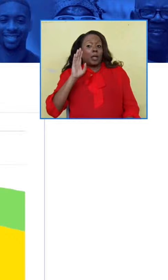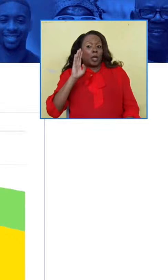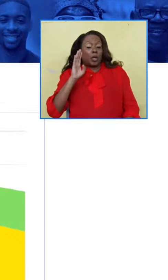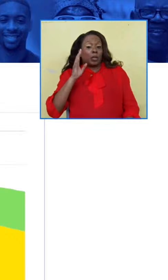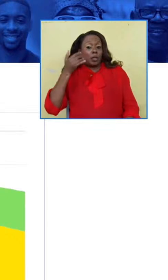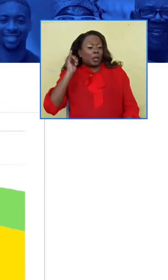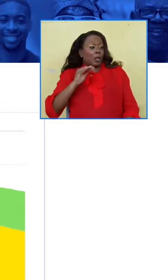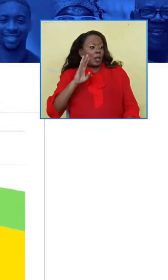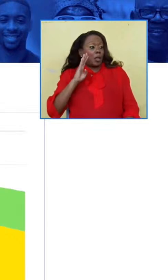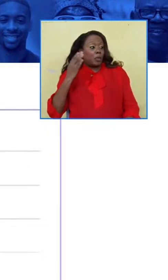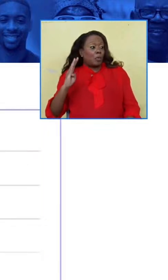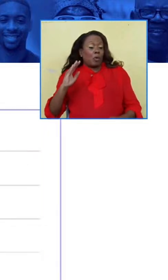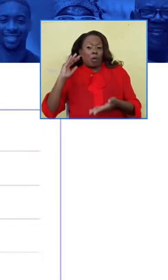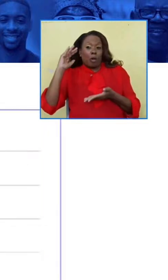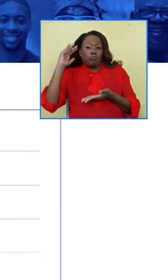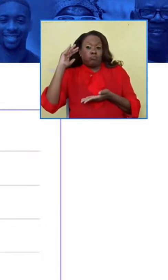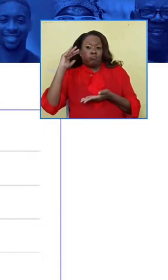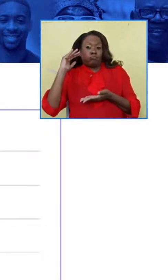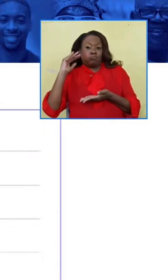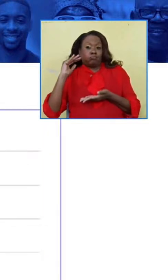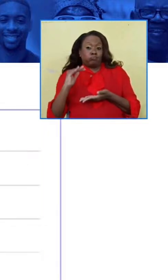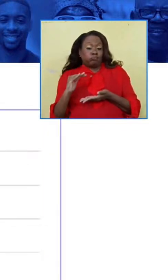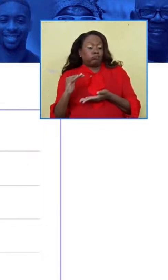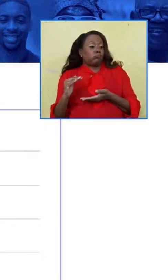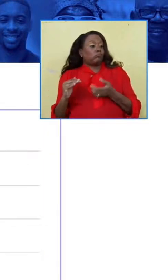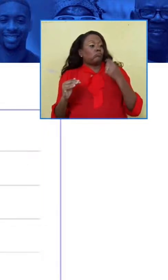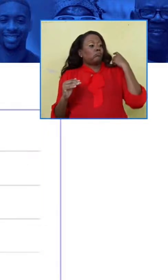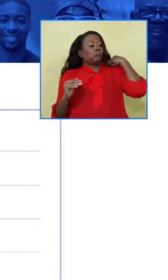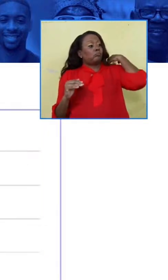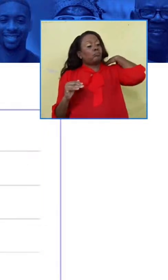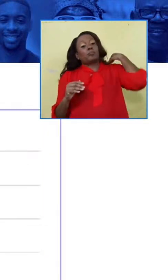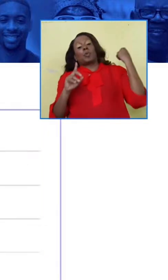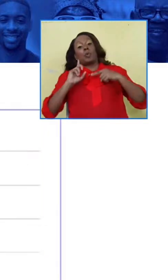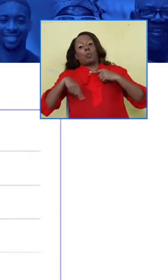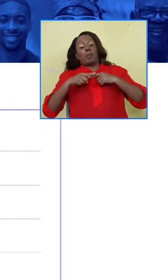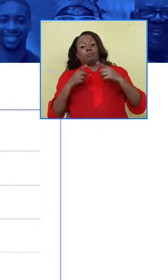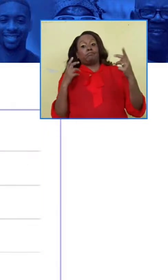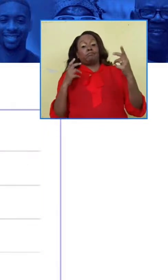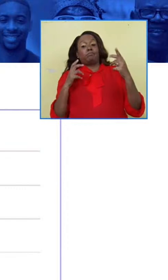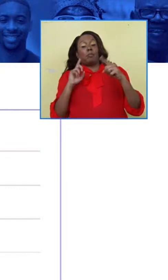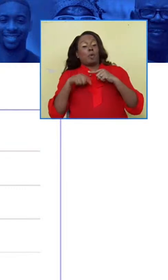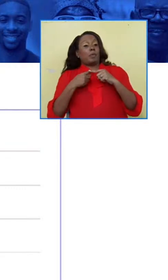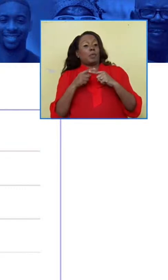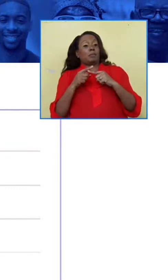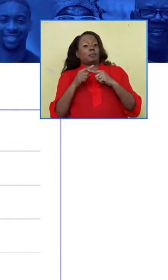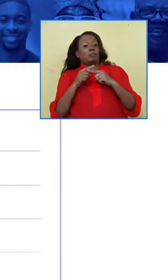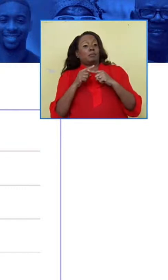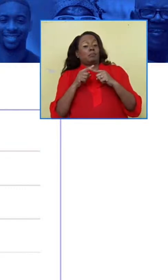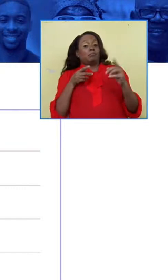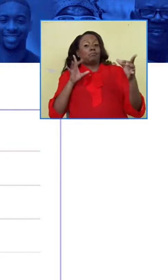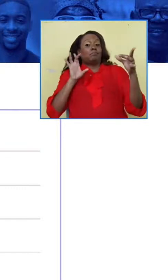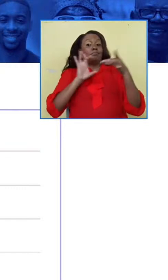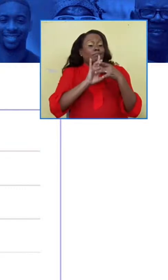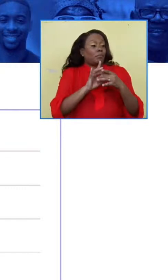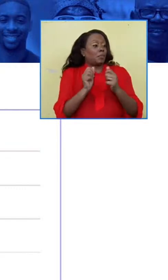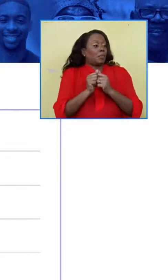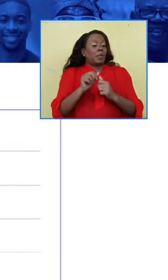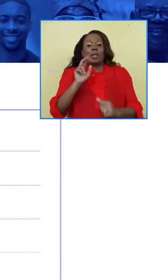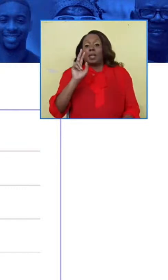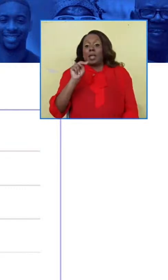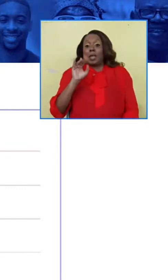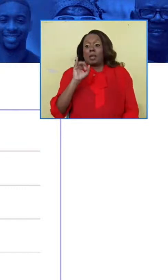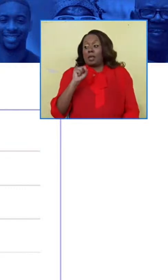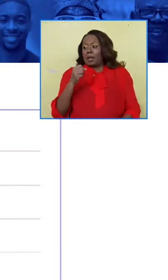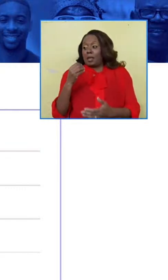shrinking. When we project that onto the National Insurance Fund, which is just over $4 billion 2 years